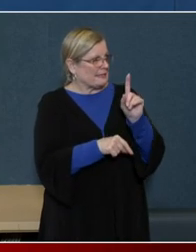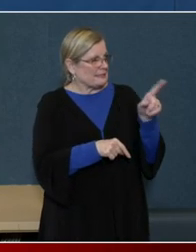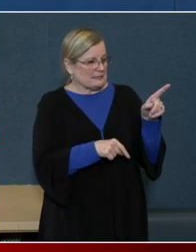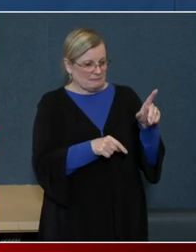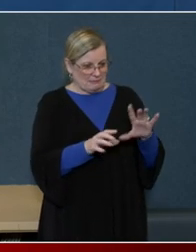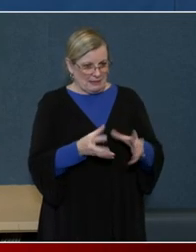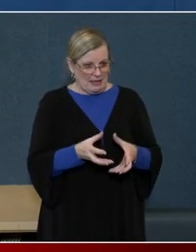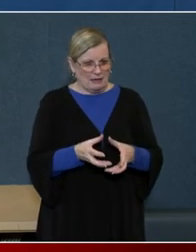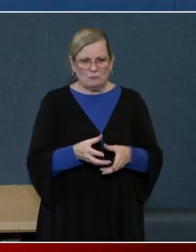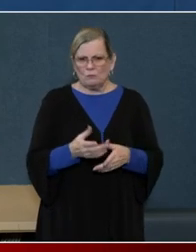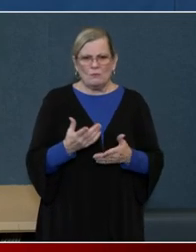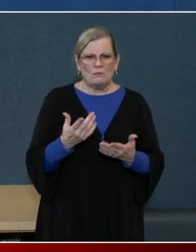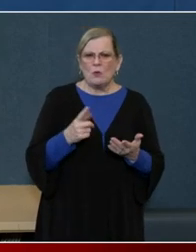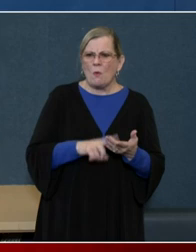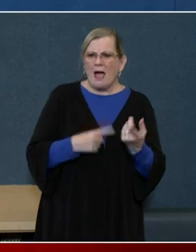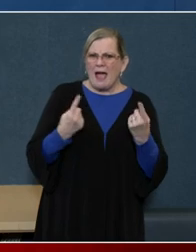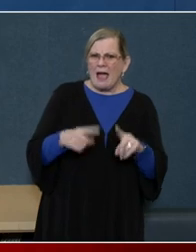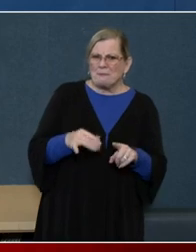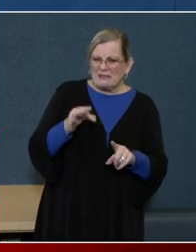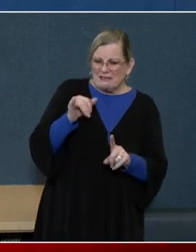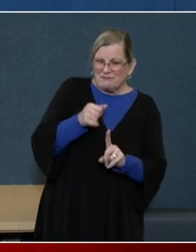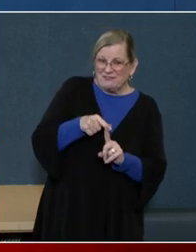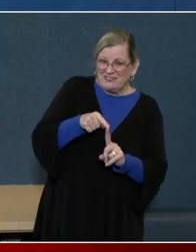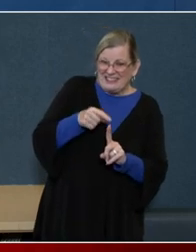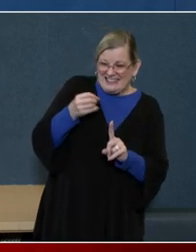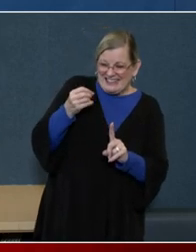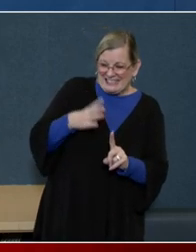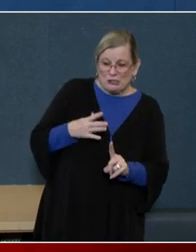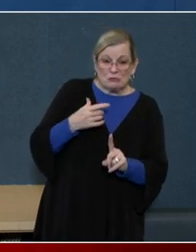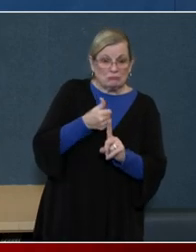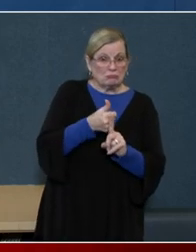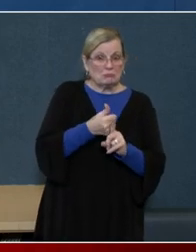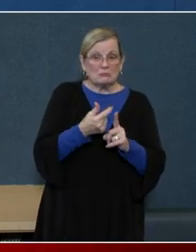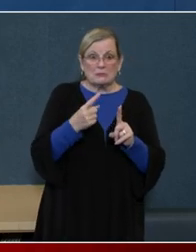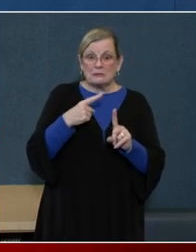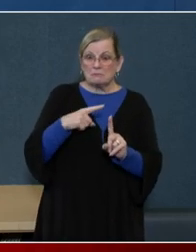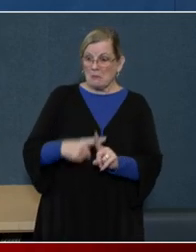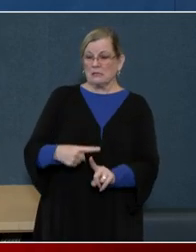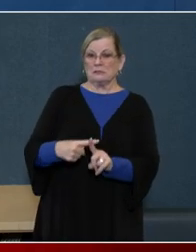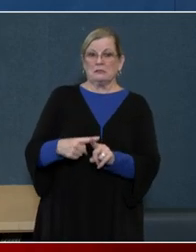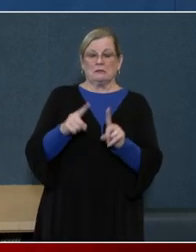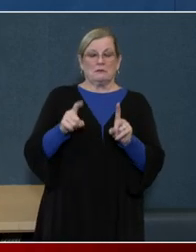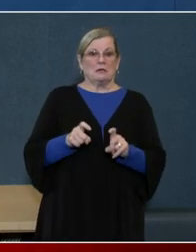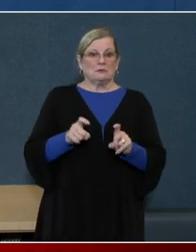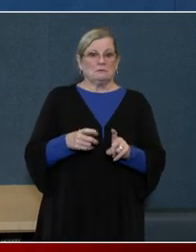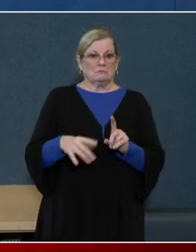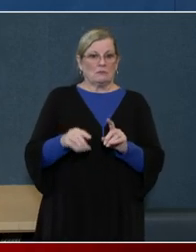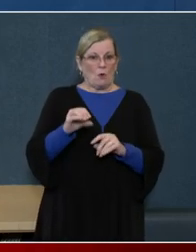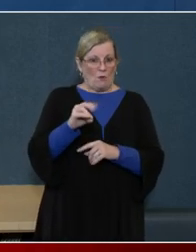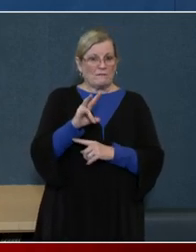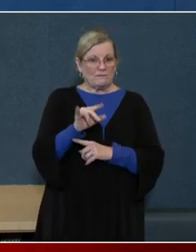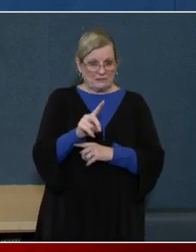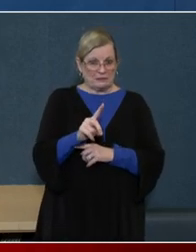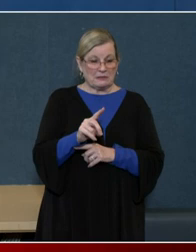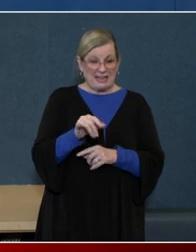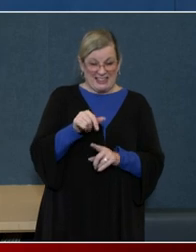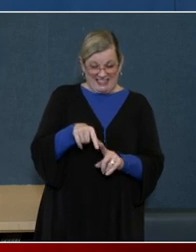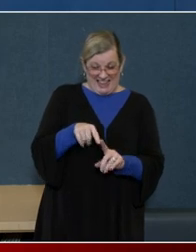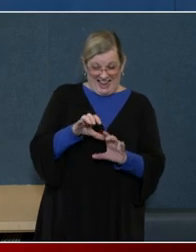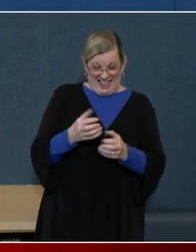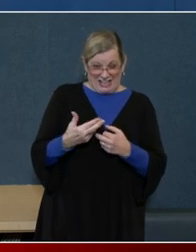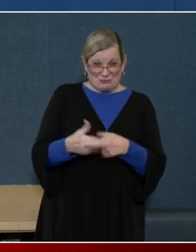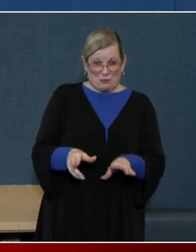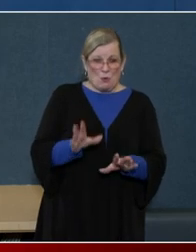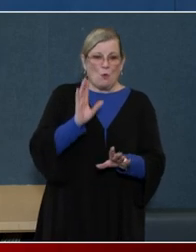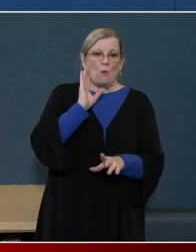tests positive. And so if a teacher were to test positive, students and staff in that fourth grade classroom in that cohort will